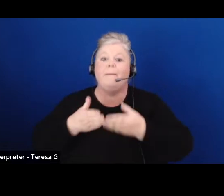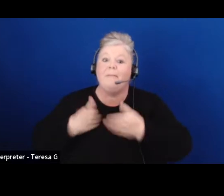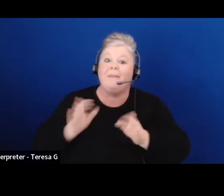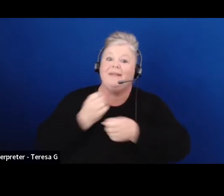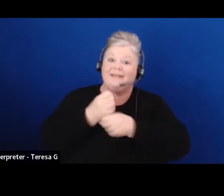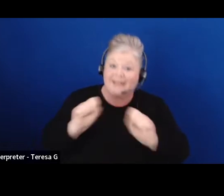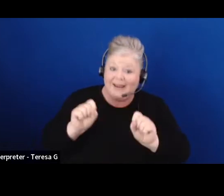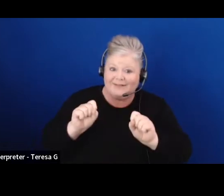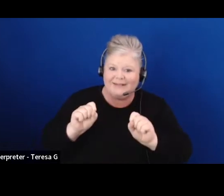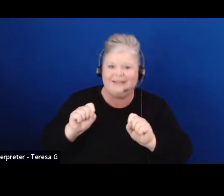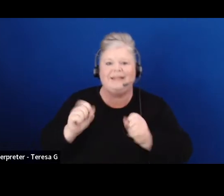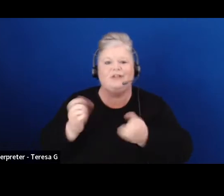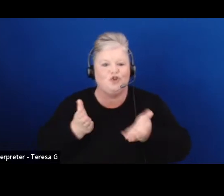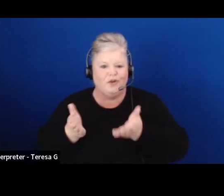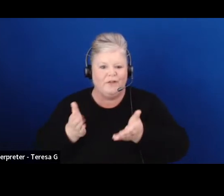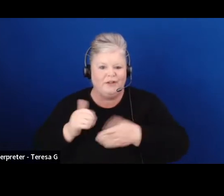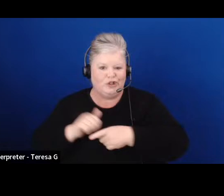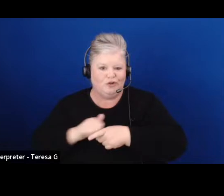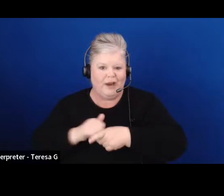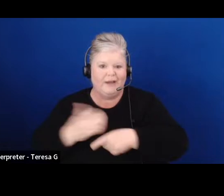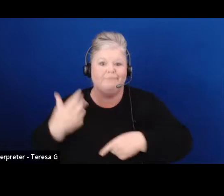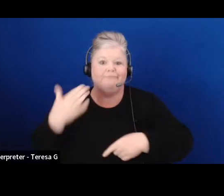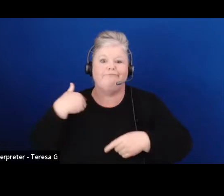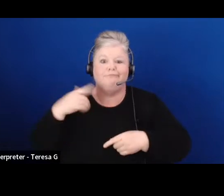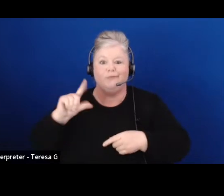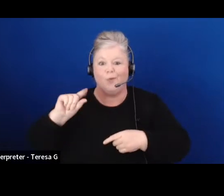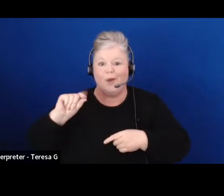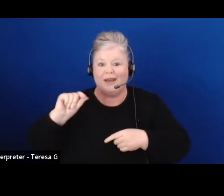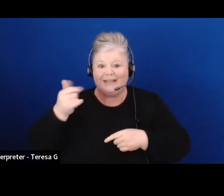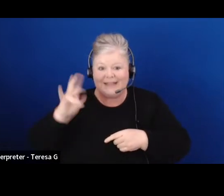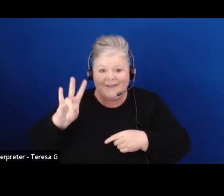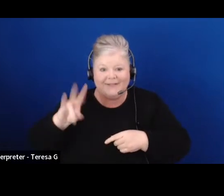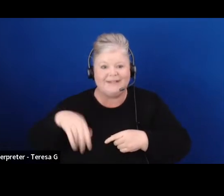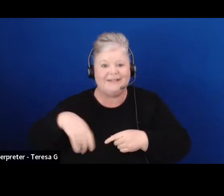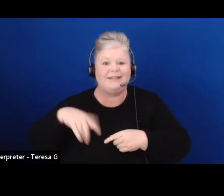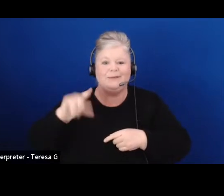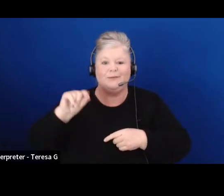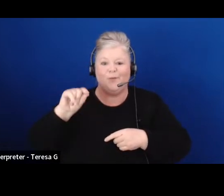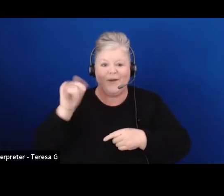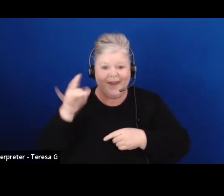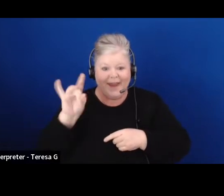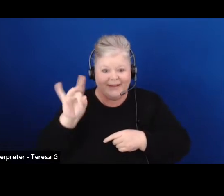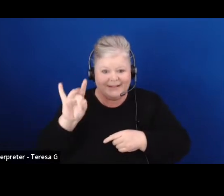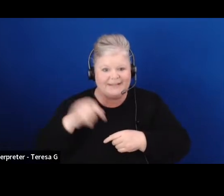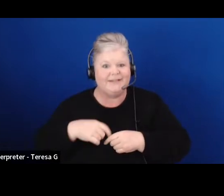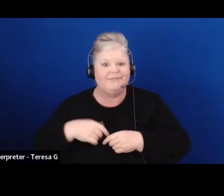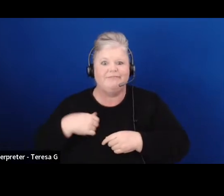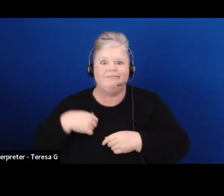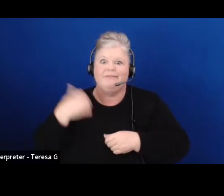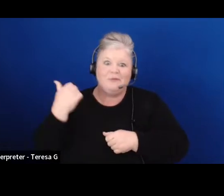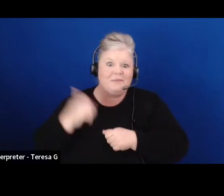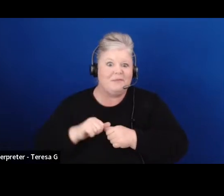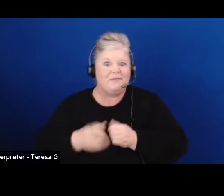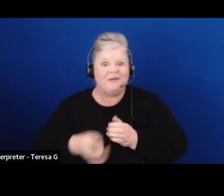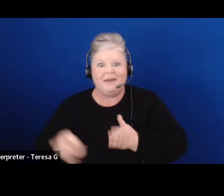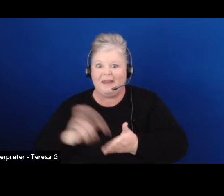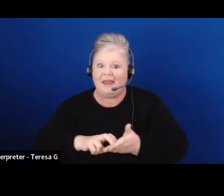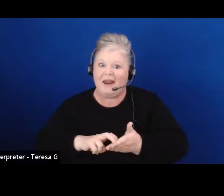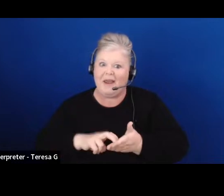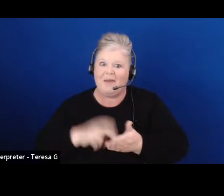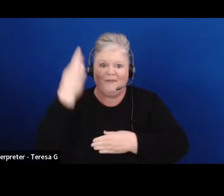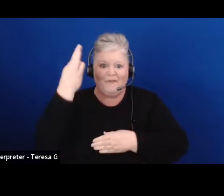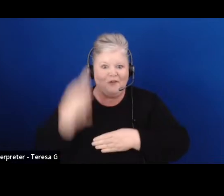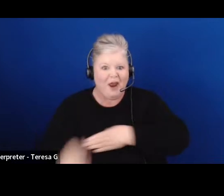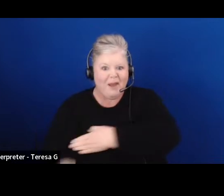trainings. That was in 2017 and 2018. I remember waking up every morning, every Friday morning at